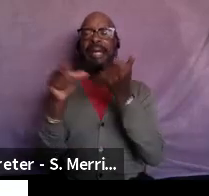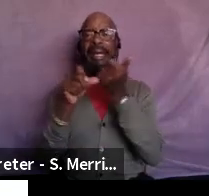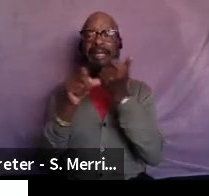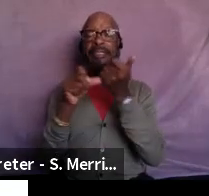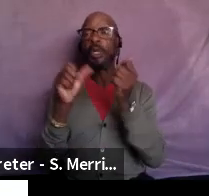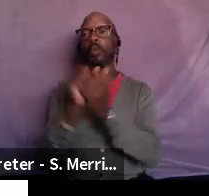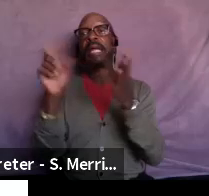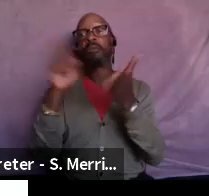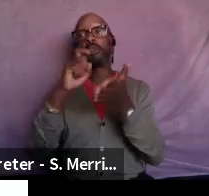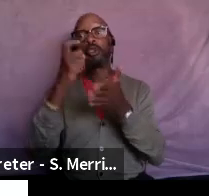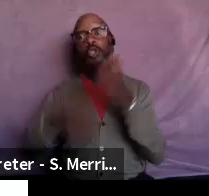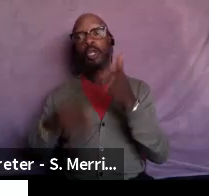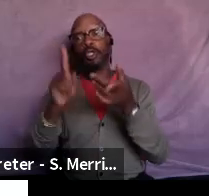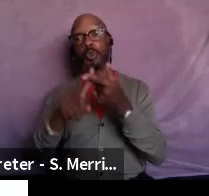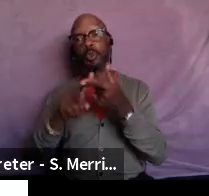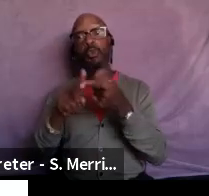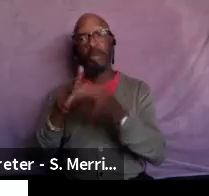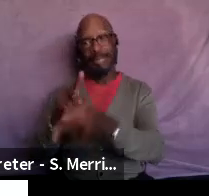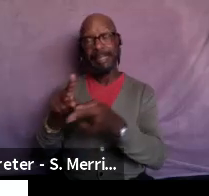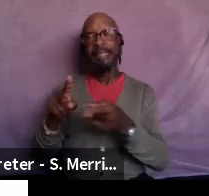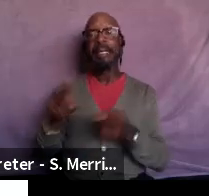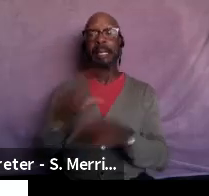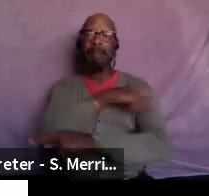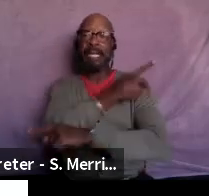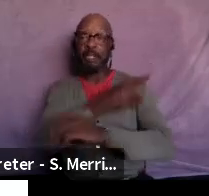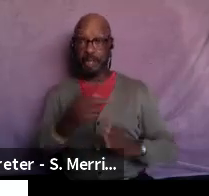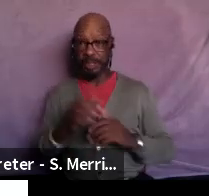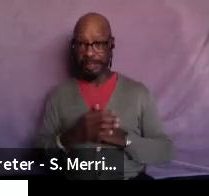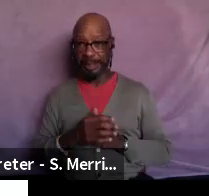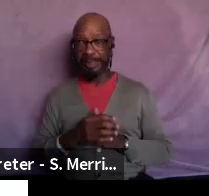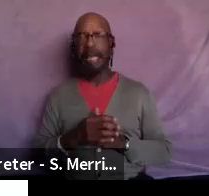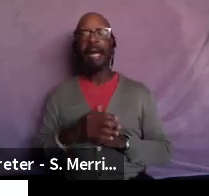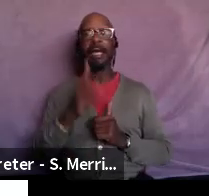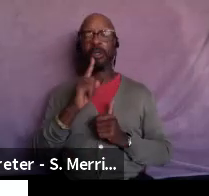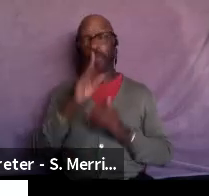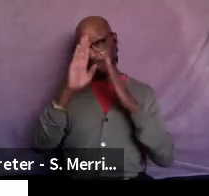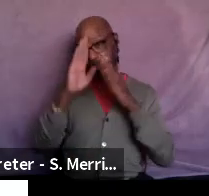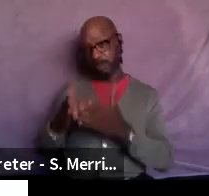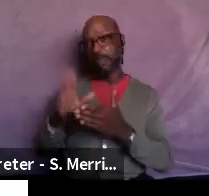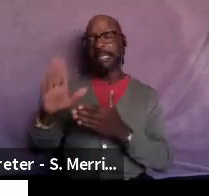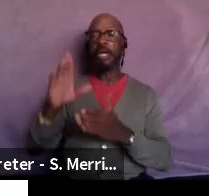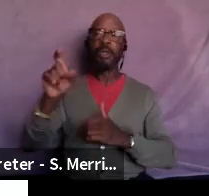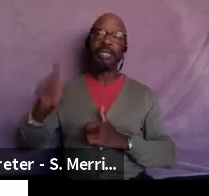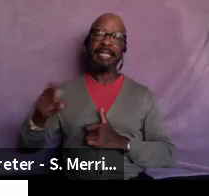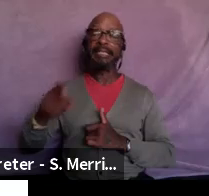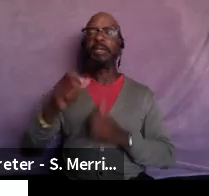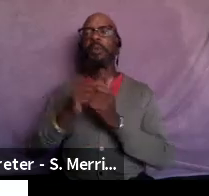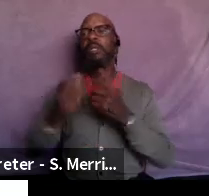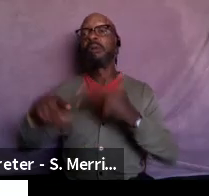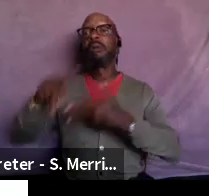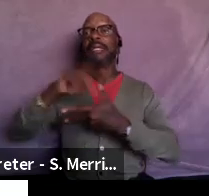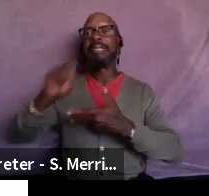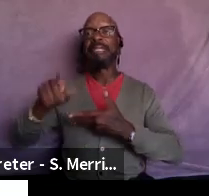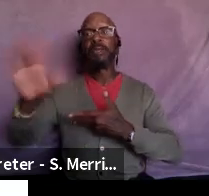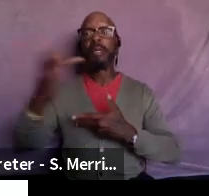and companion, inquire into each patient's need, giving primary consideration to the individual's